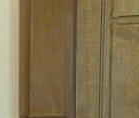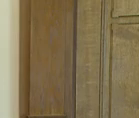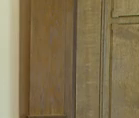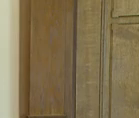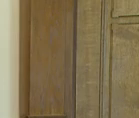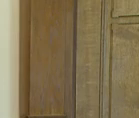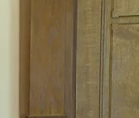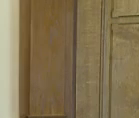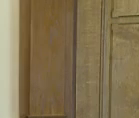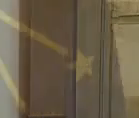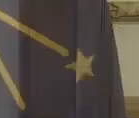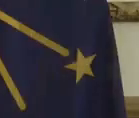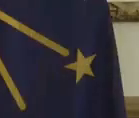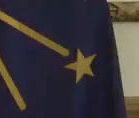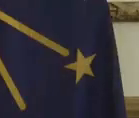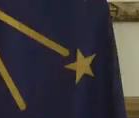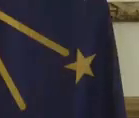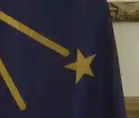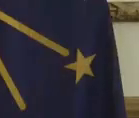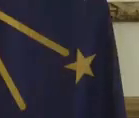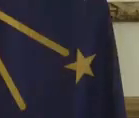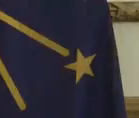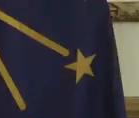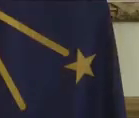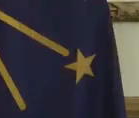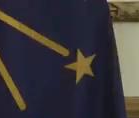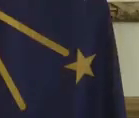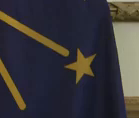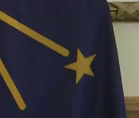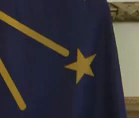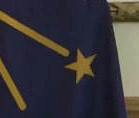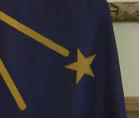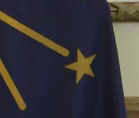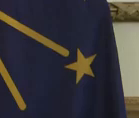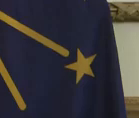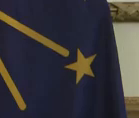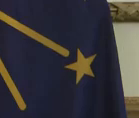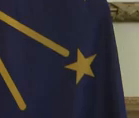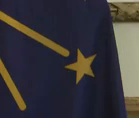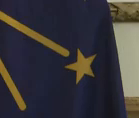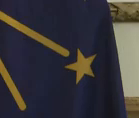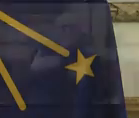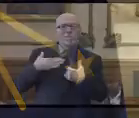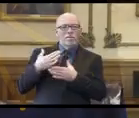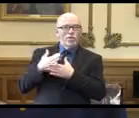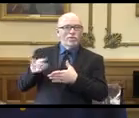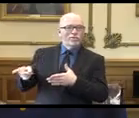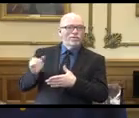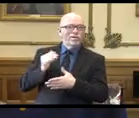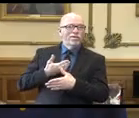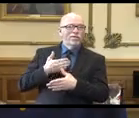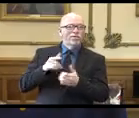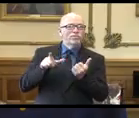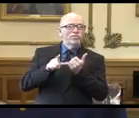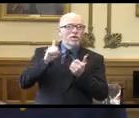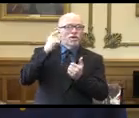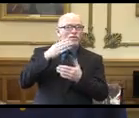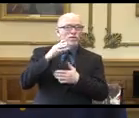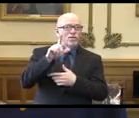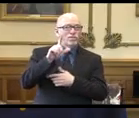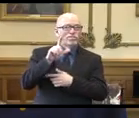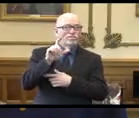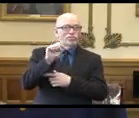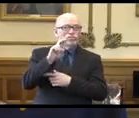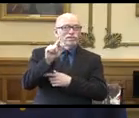Good afternoon. Thank you for joining us, hopefully again. Today we've got my partner and our Lieutenant Governor, Suzanne Crouch, who